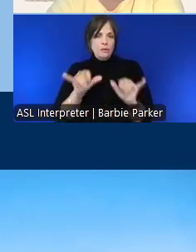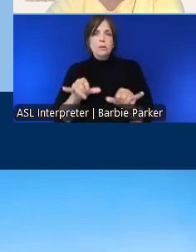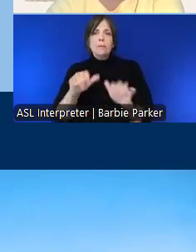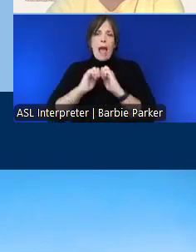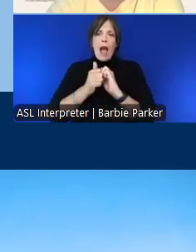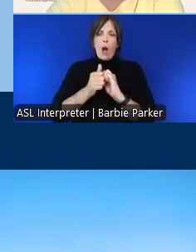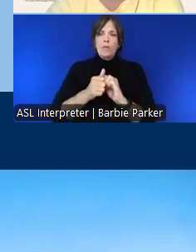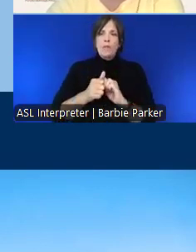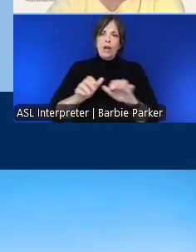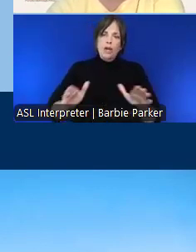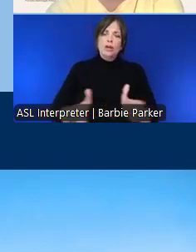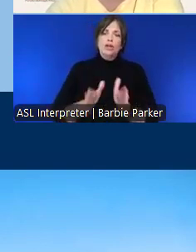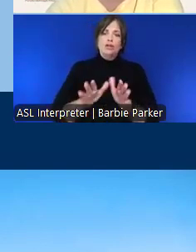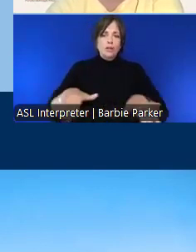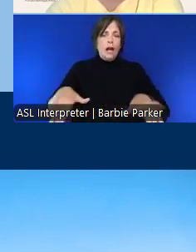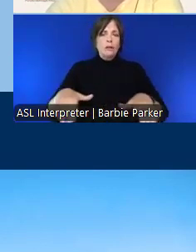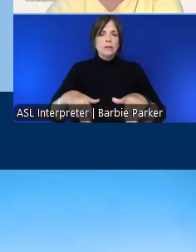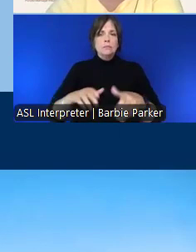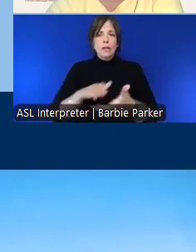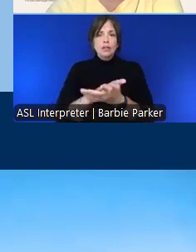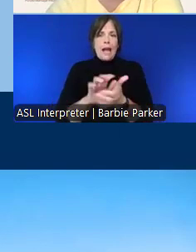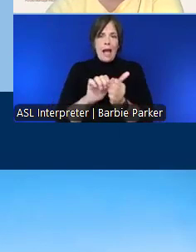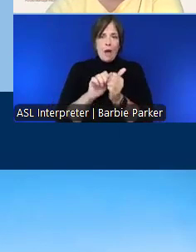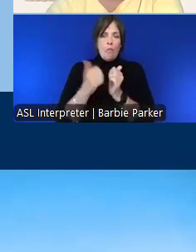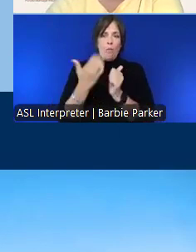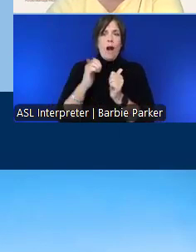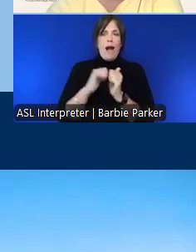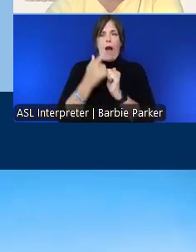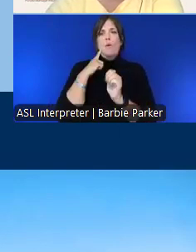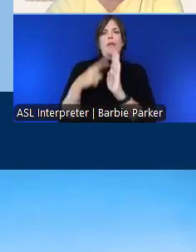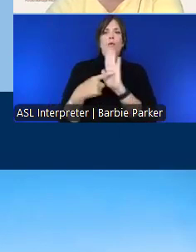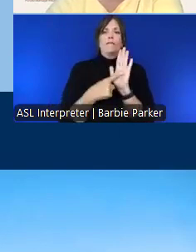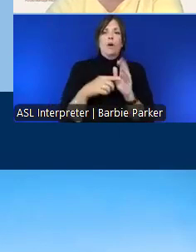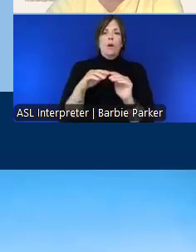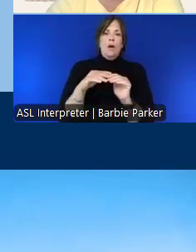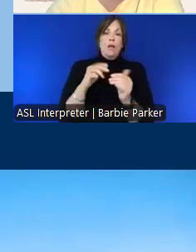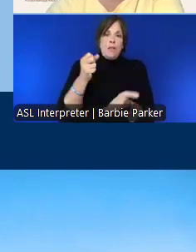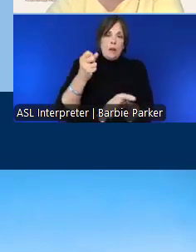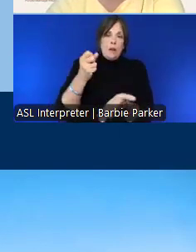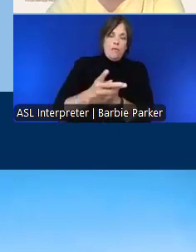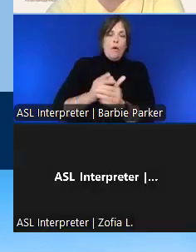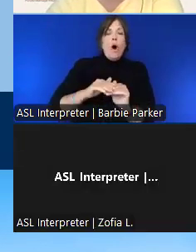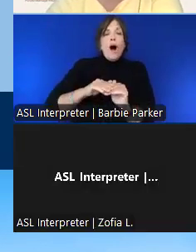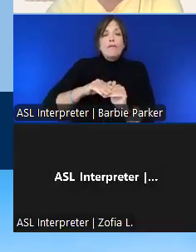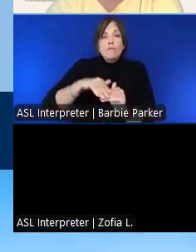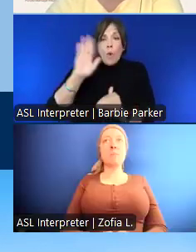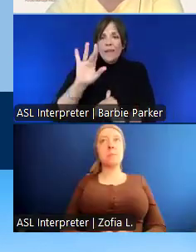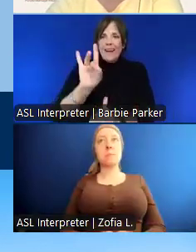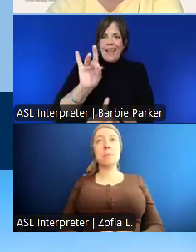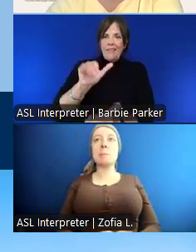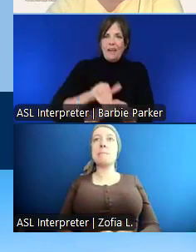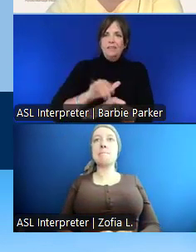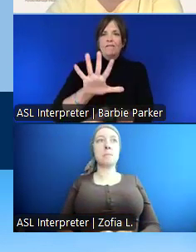than 8,500 marriage-based visa petitions that involved at least one minor.